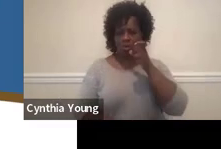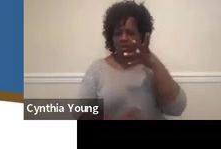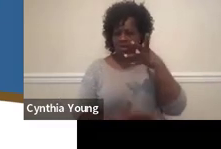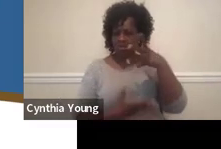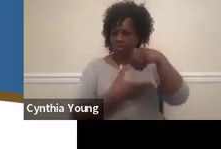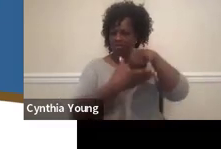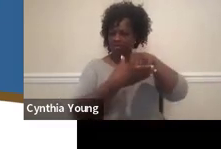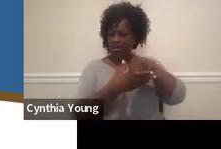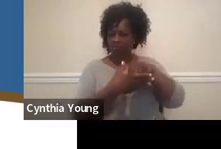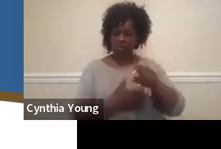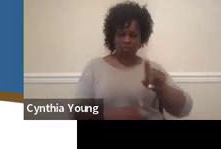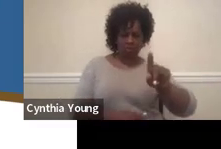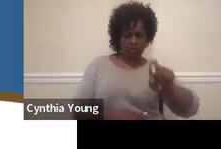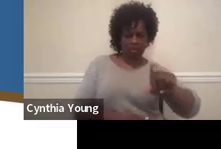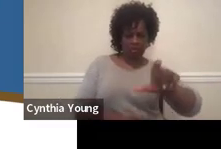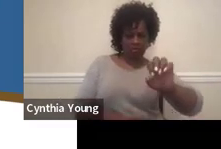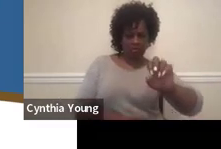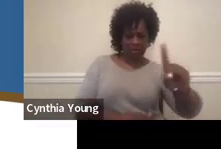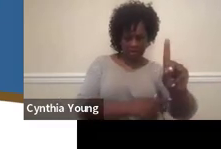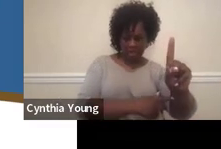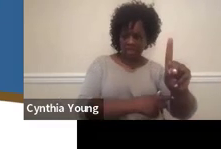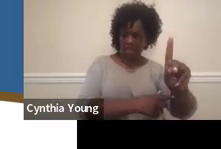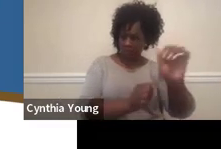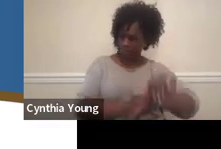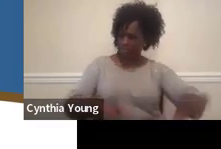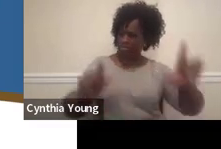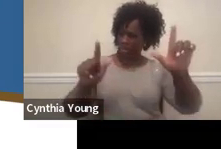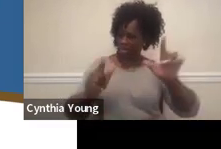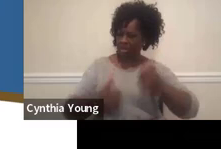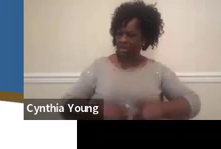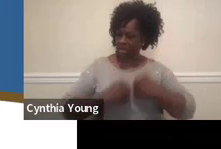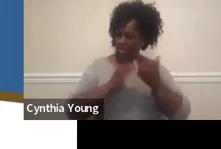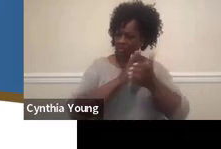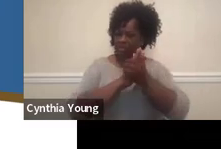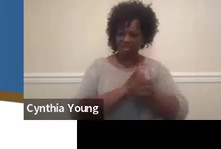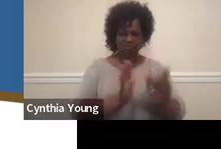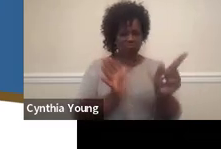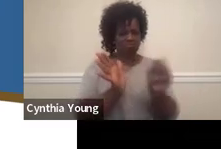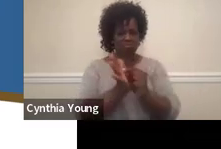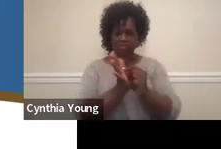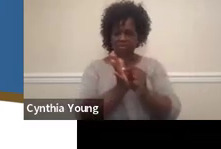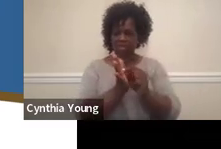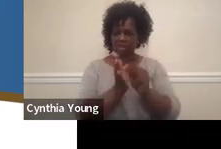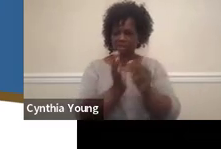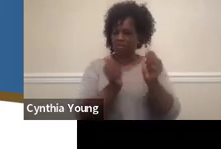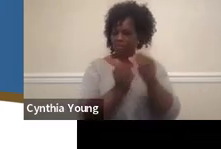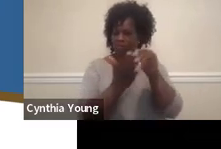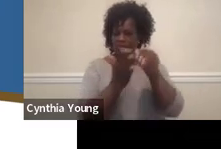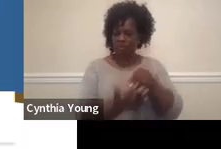go to the link to the assessment, that's what we get, the life skills inventory. And you can print it right off and do it with your kids.